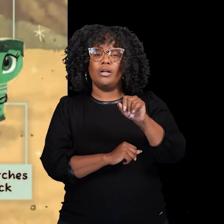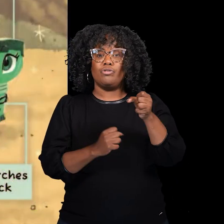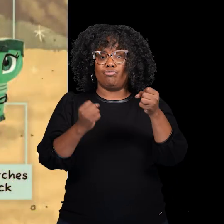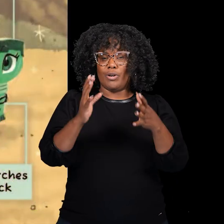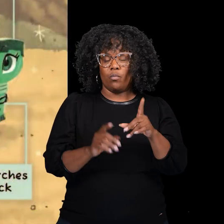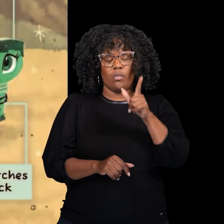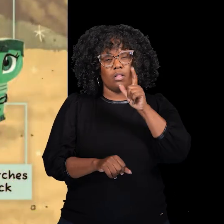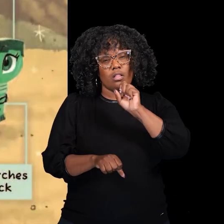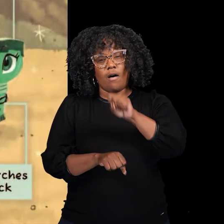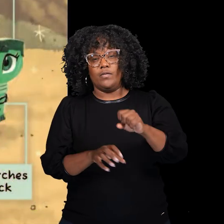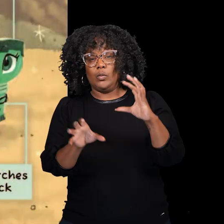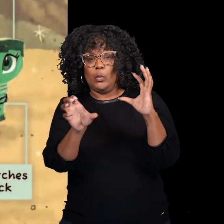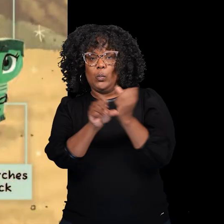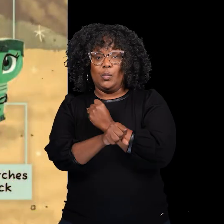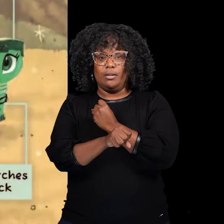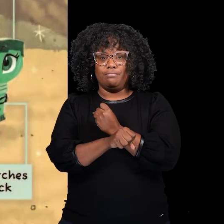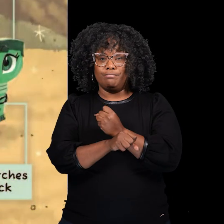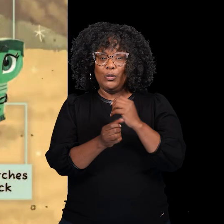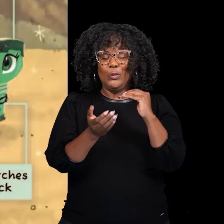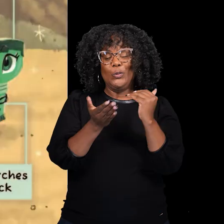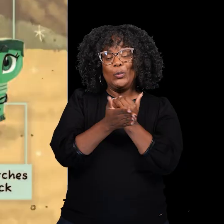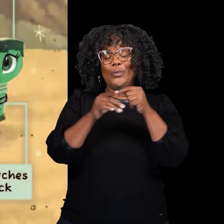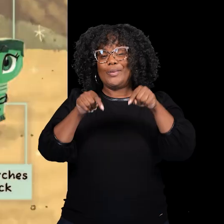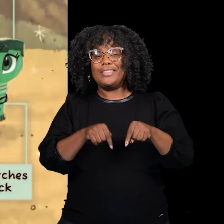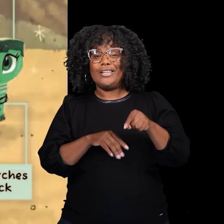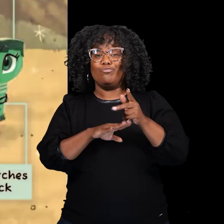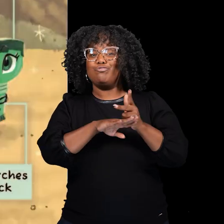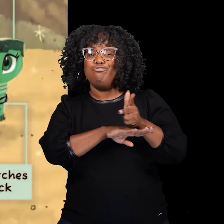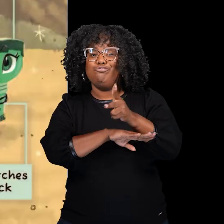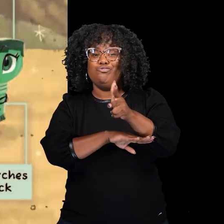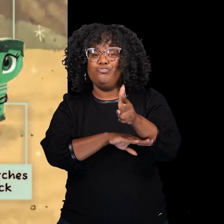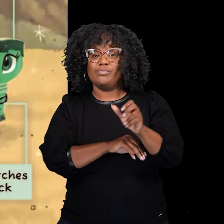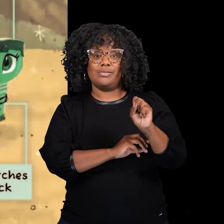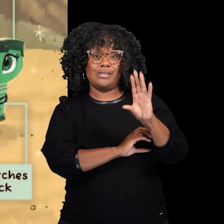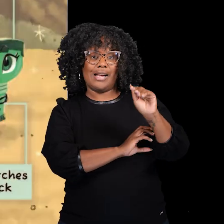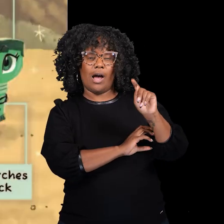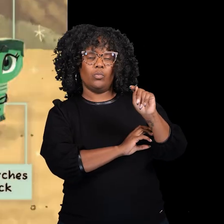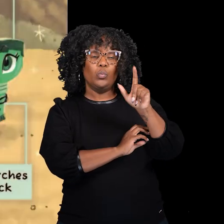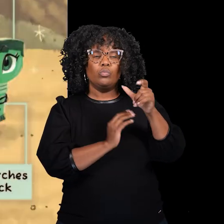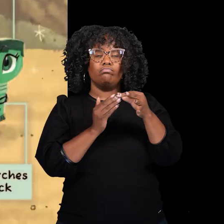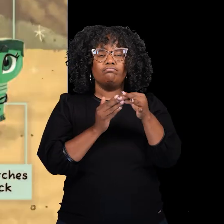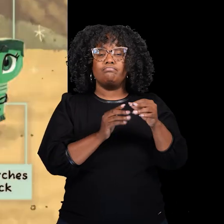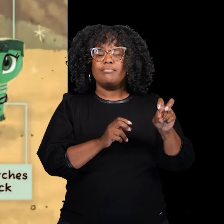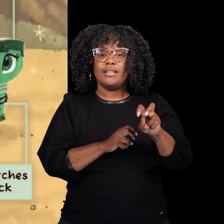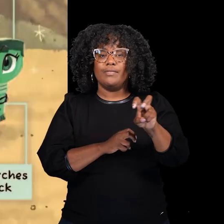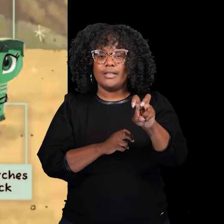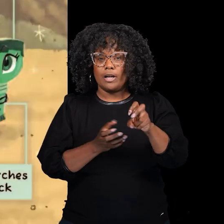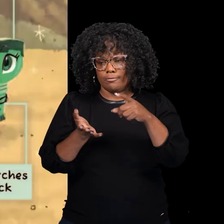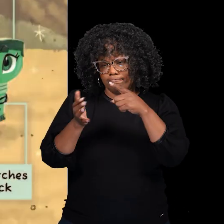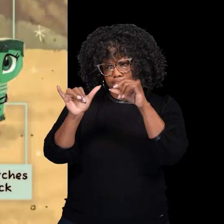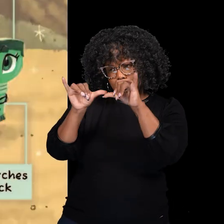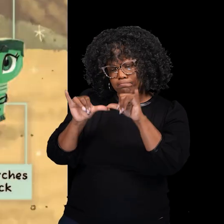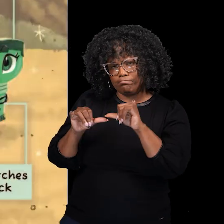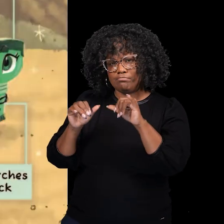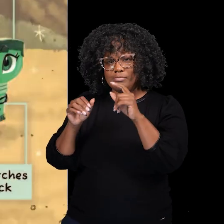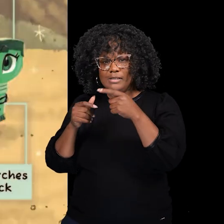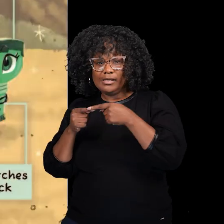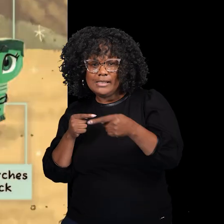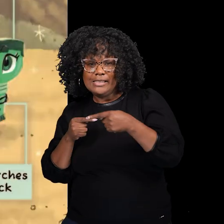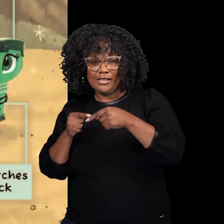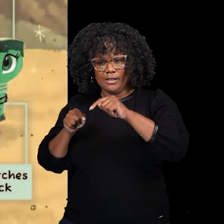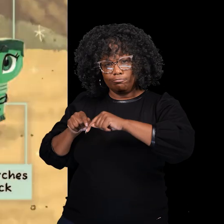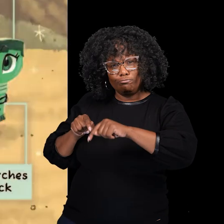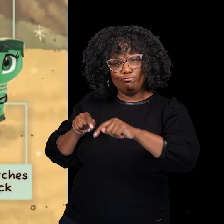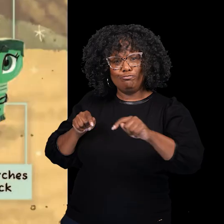is the driver, loves to win, new to off-road rallying. Scout is the navigator, calculates the distance to